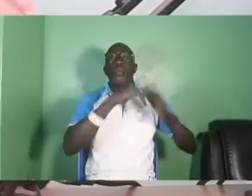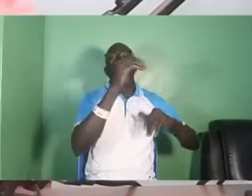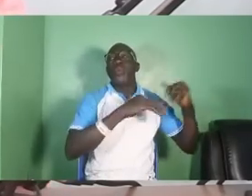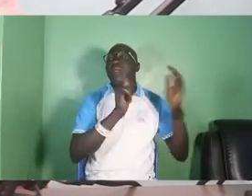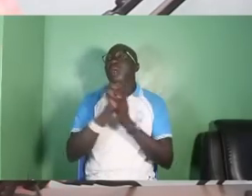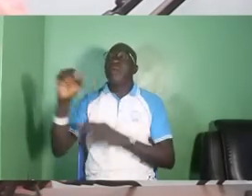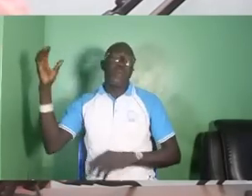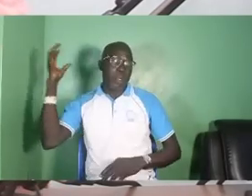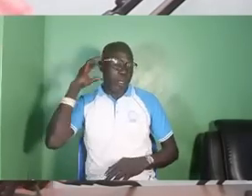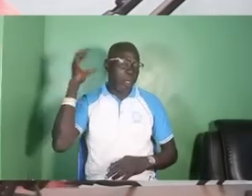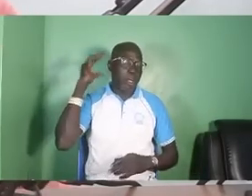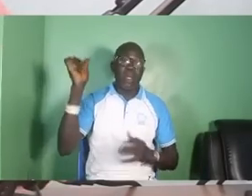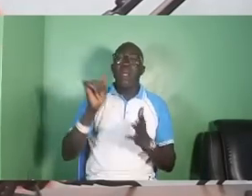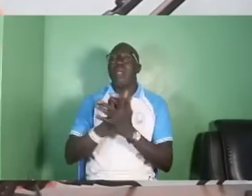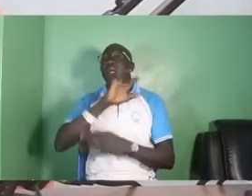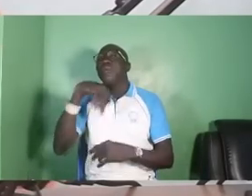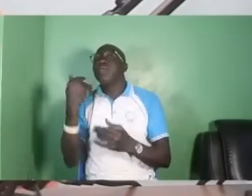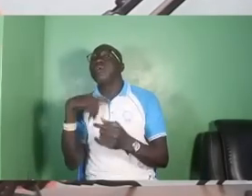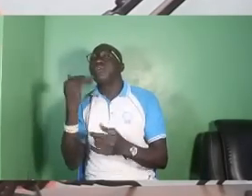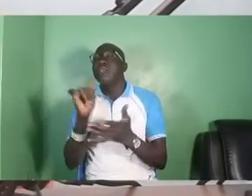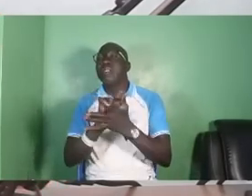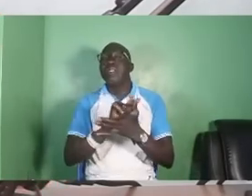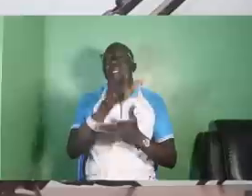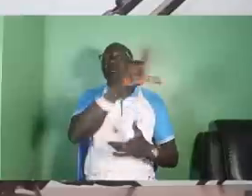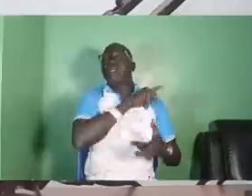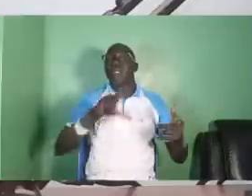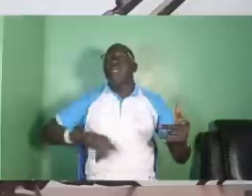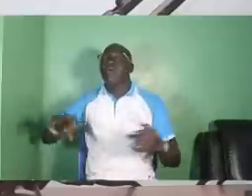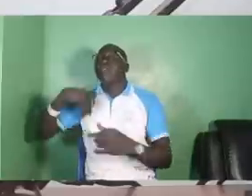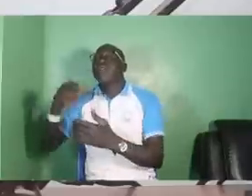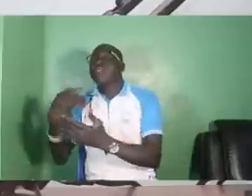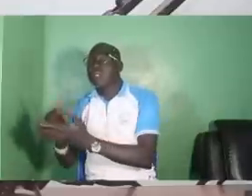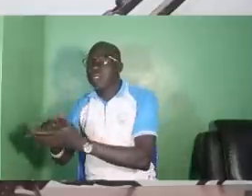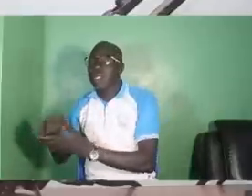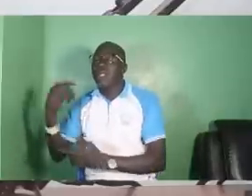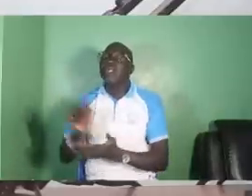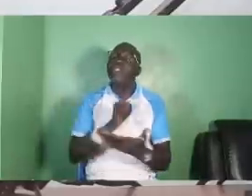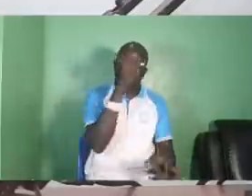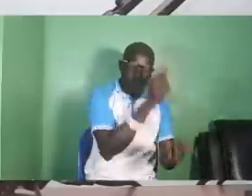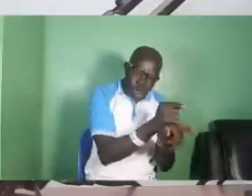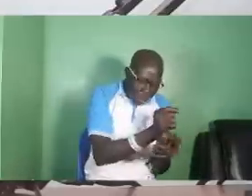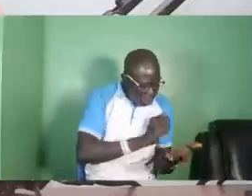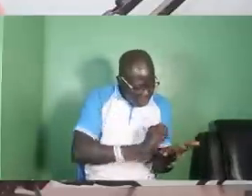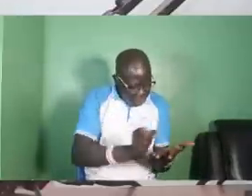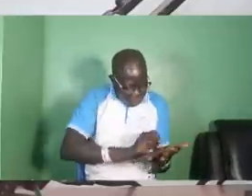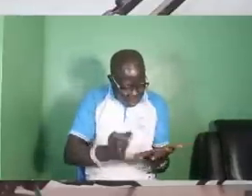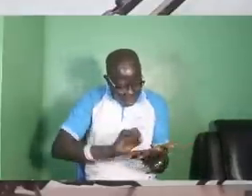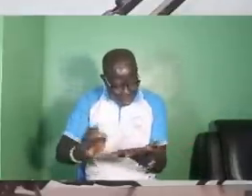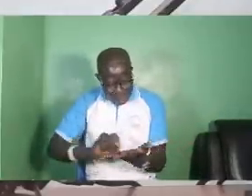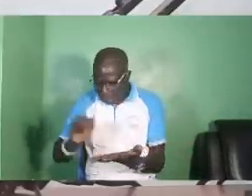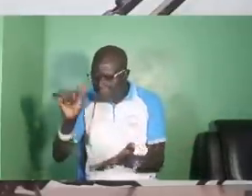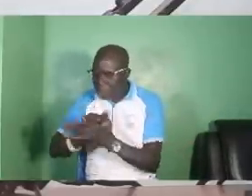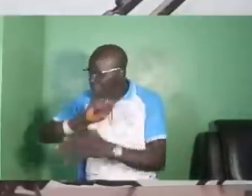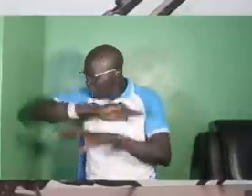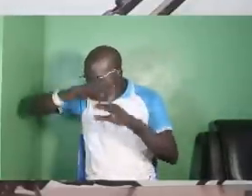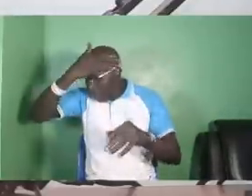ba ti gbo. Whenever you hear, ti ma to pe. I tell you that Oluwa wi. The tongue says the Lord. Ti ko si le ko mo ba gbagbe. Make sure you write it down